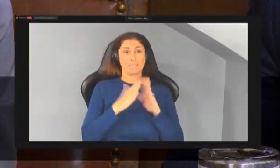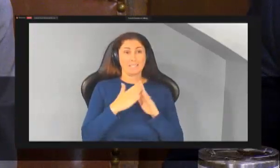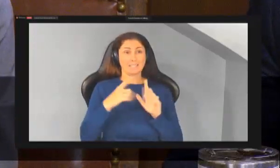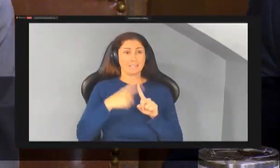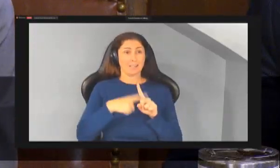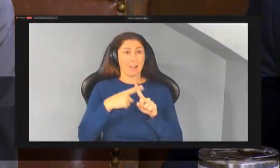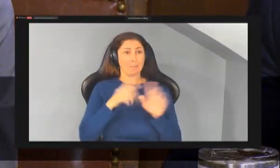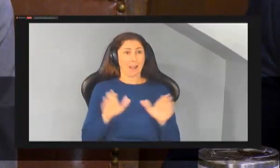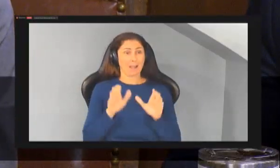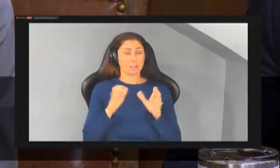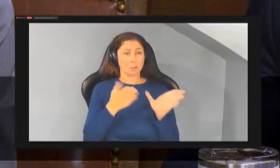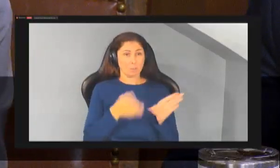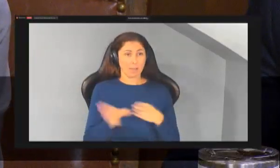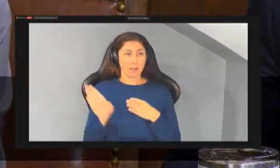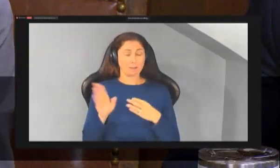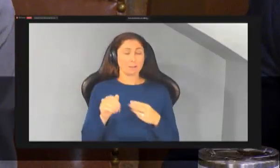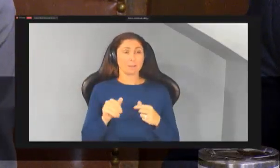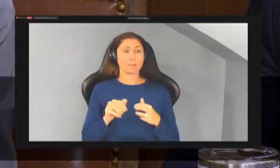and